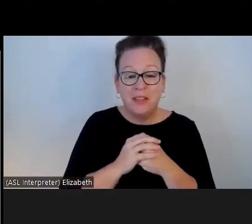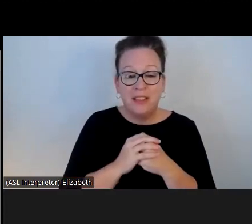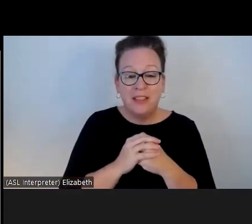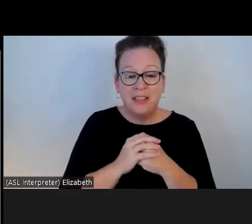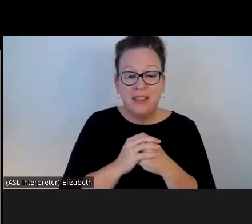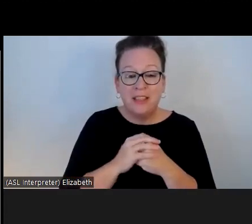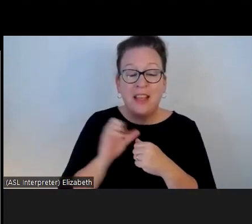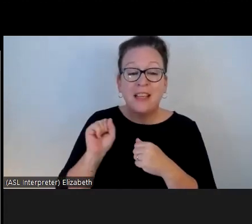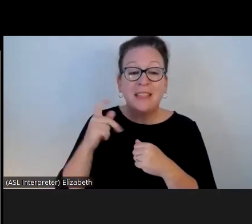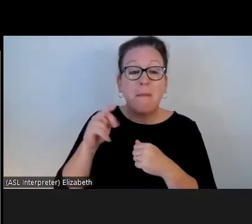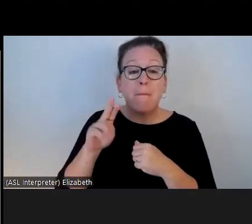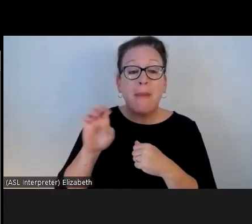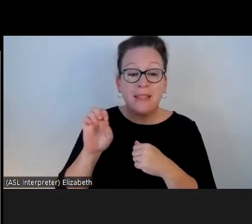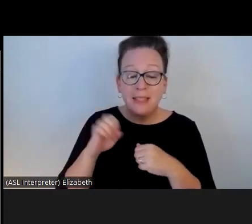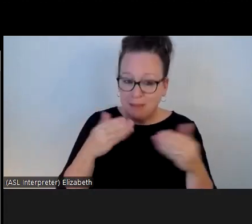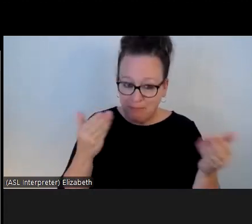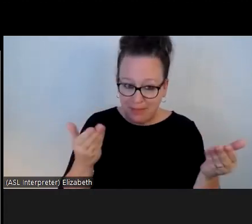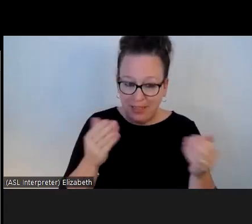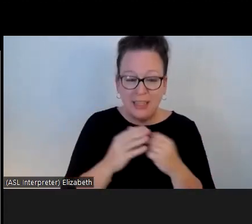Pat Spence. Here.